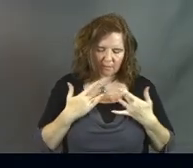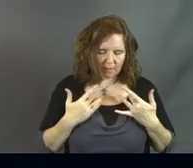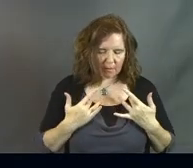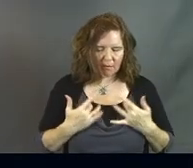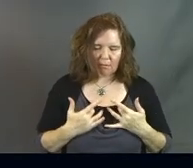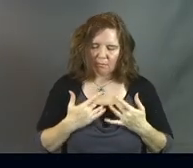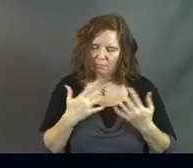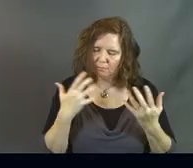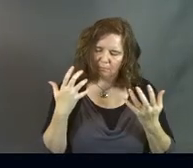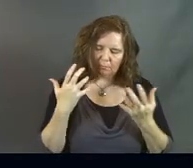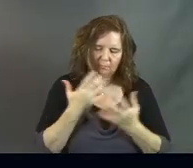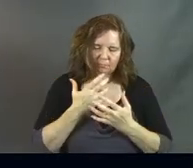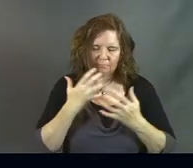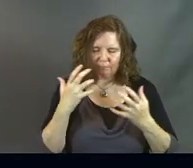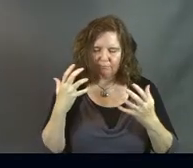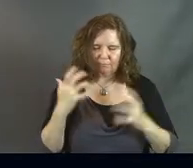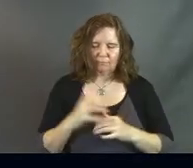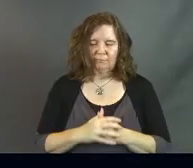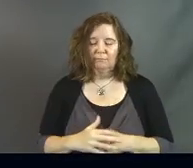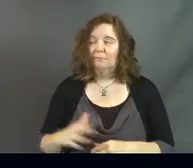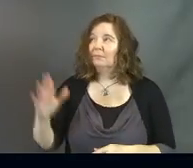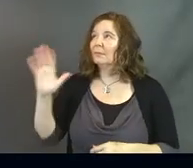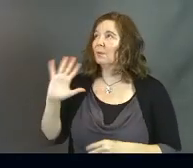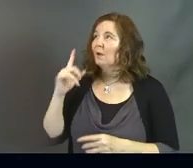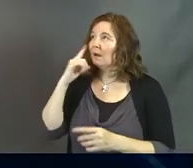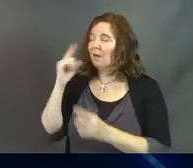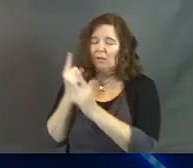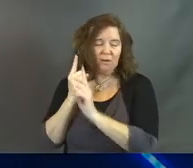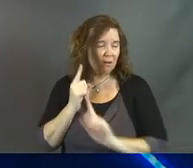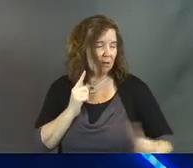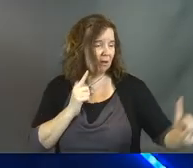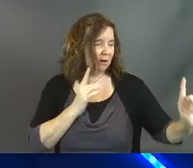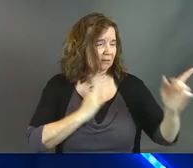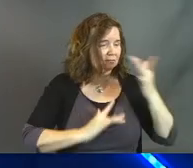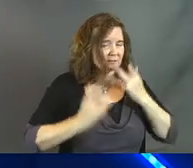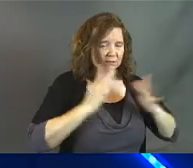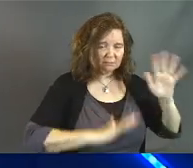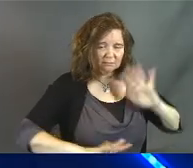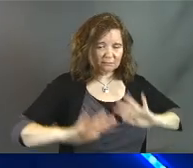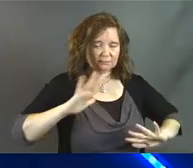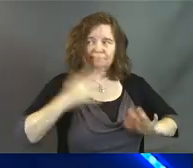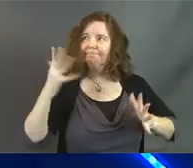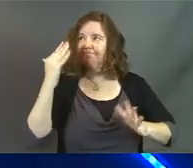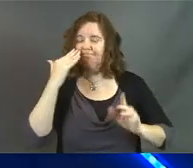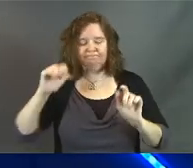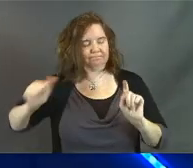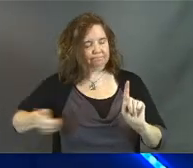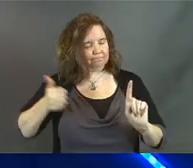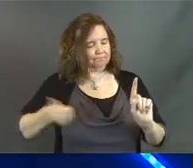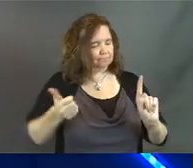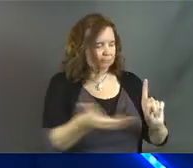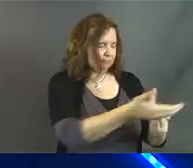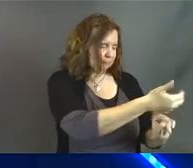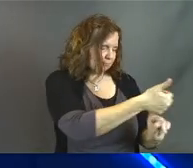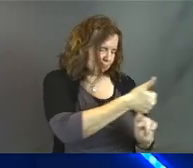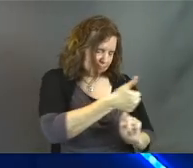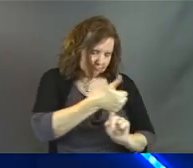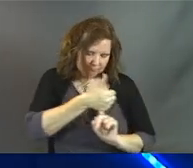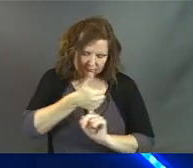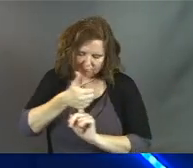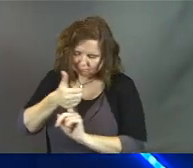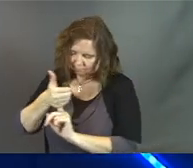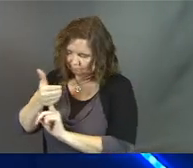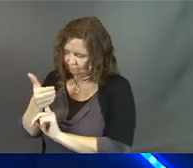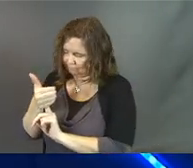defender of my heart. And when I thought I lost me, you knew where